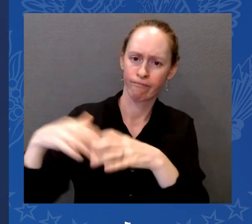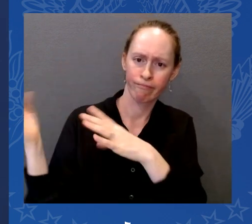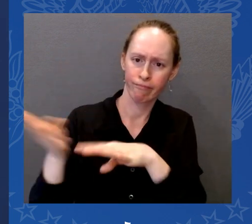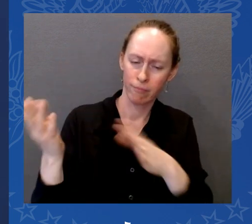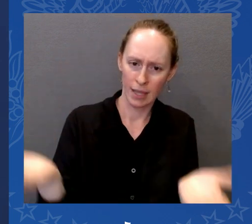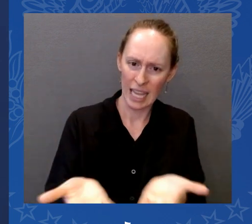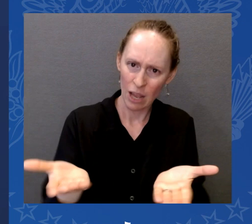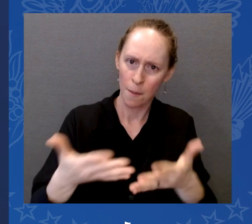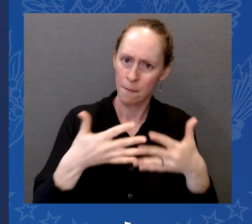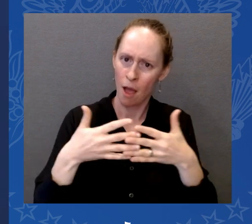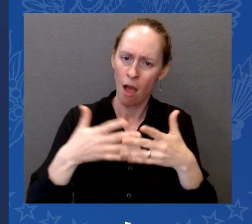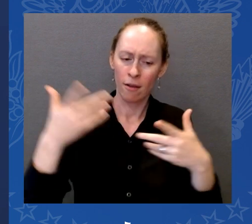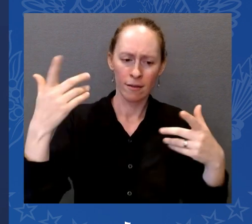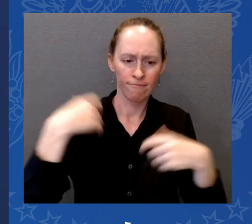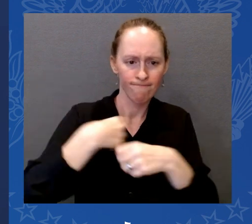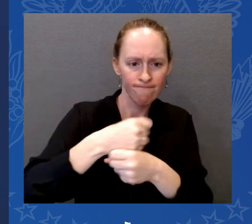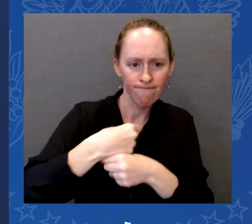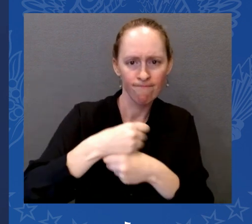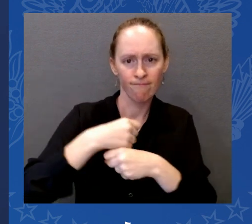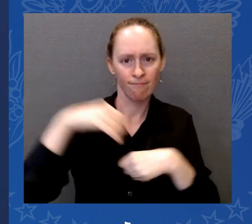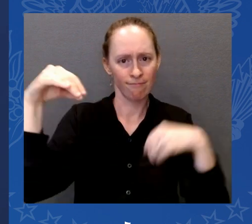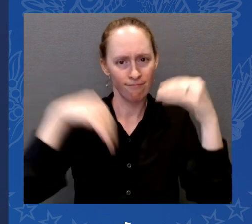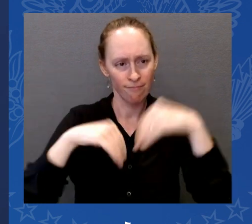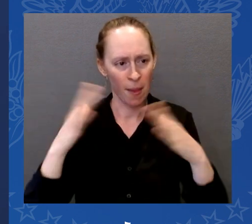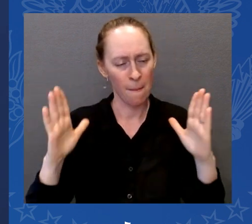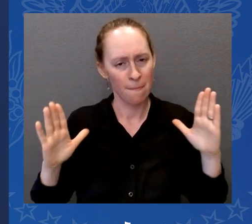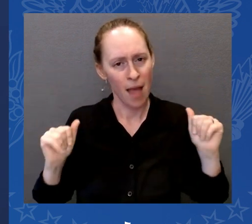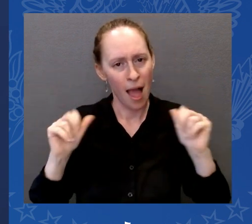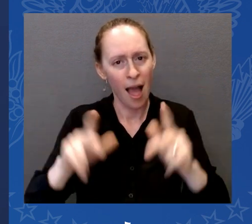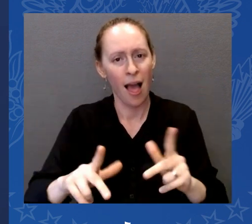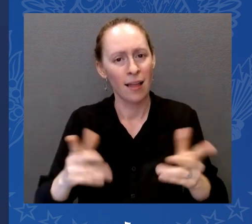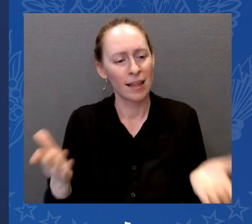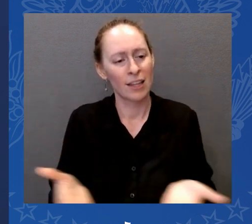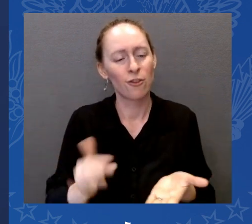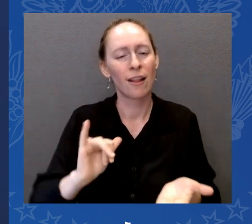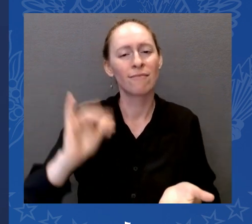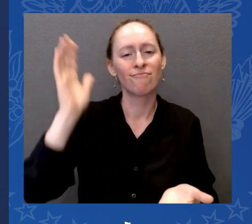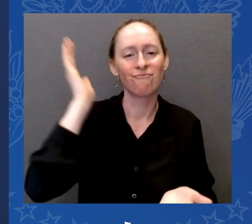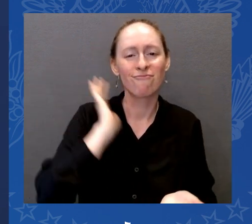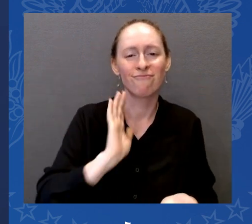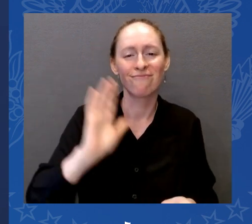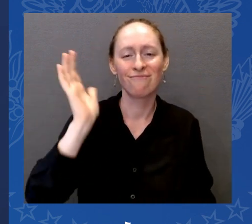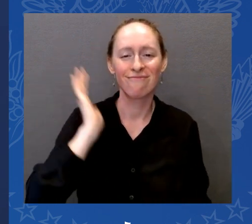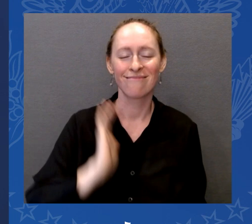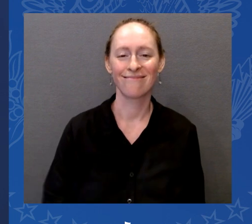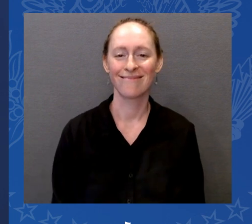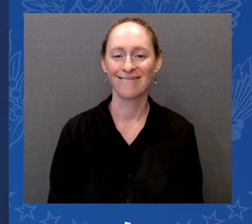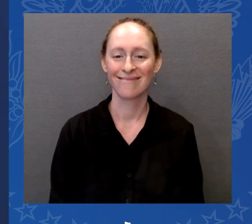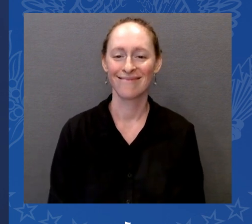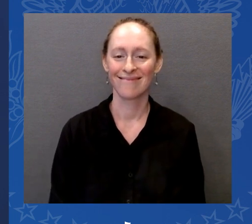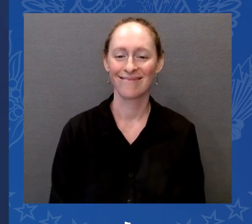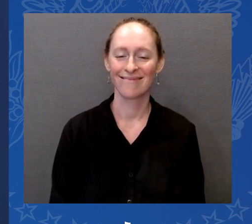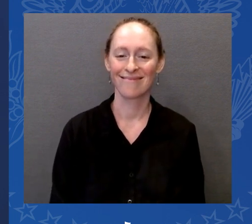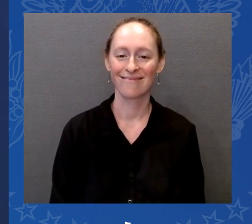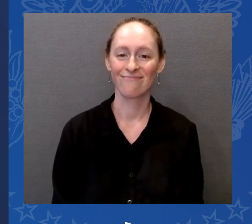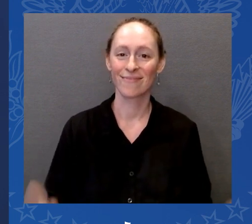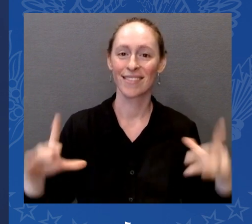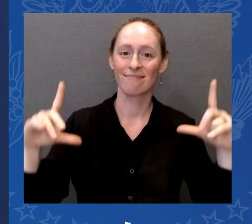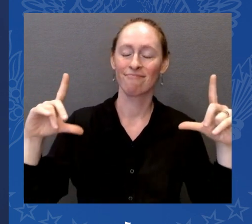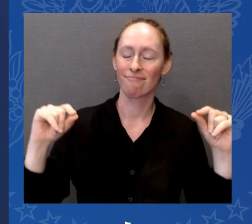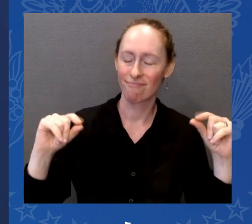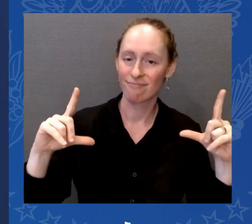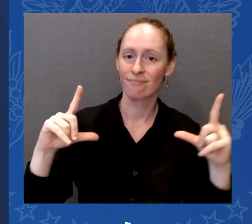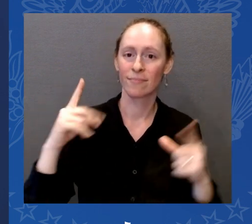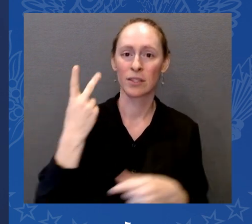Well, here we are 2 years later, and I am saying loud and proud that promises were made and promises were